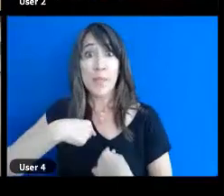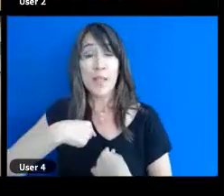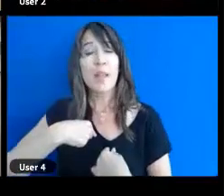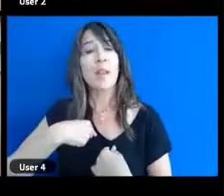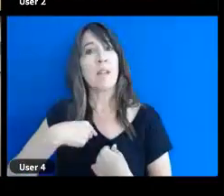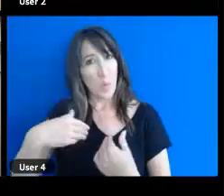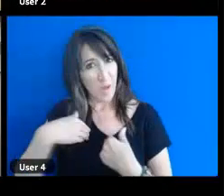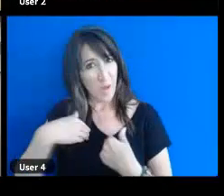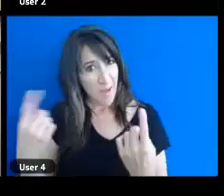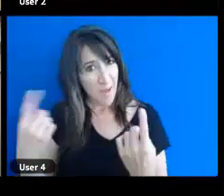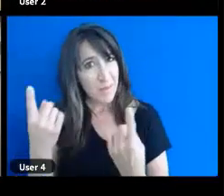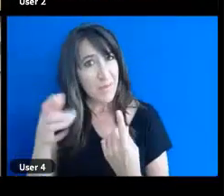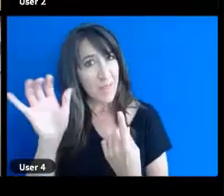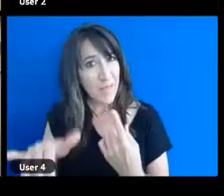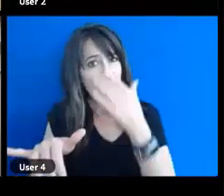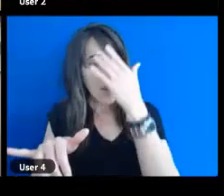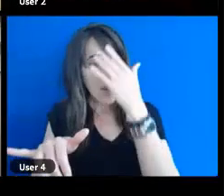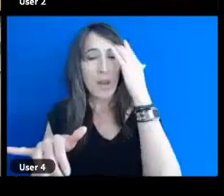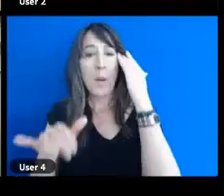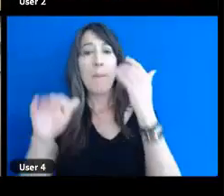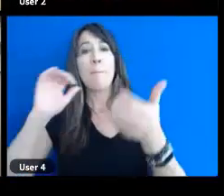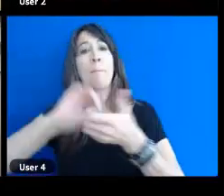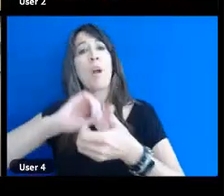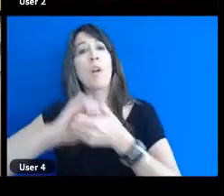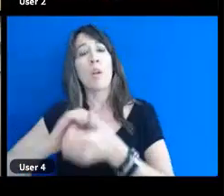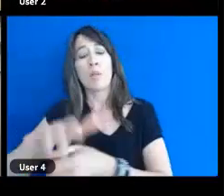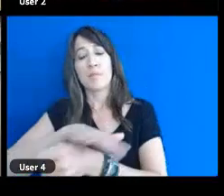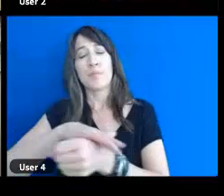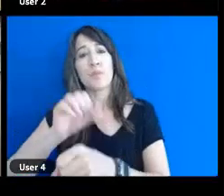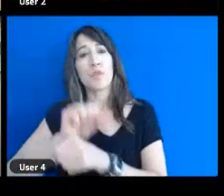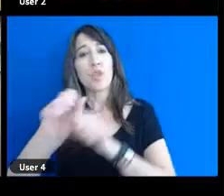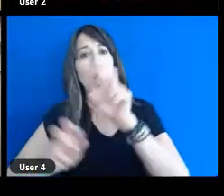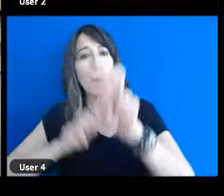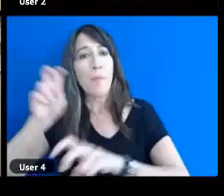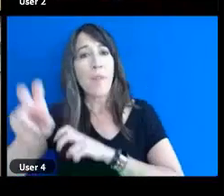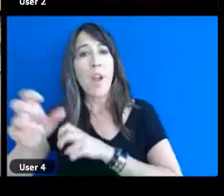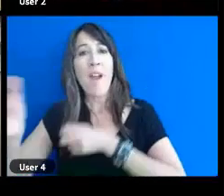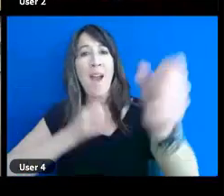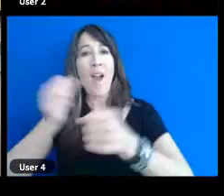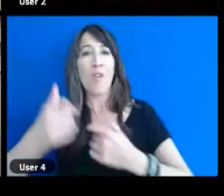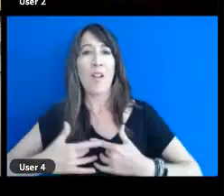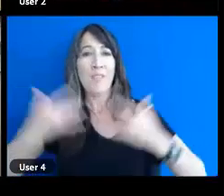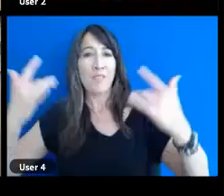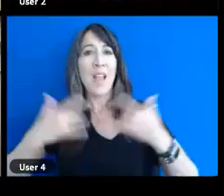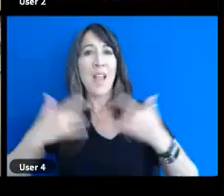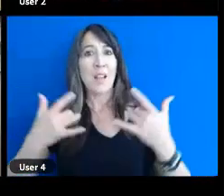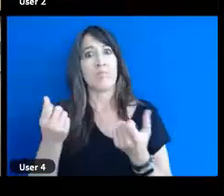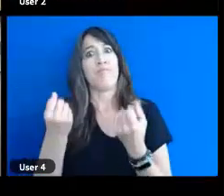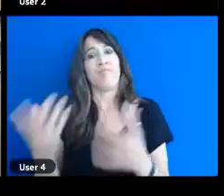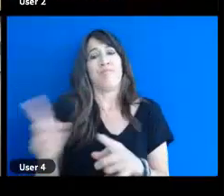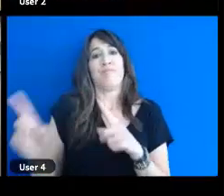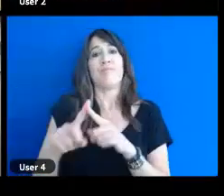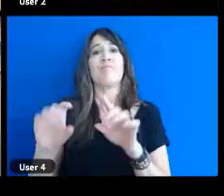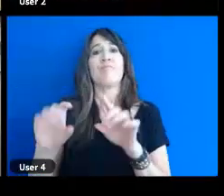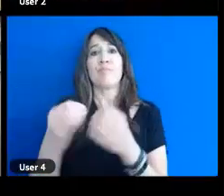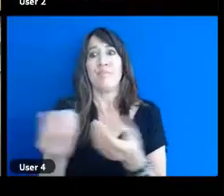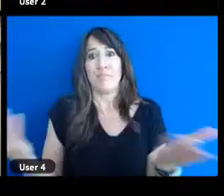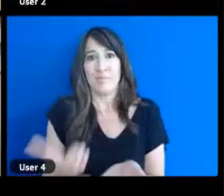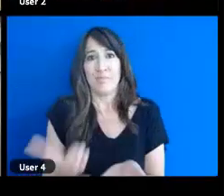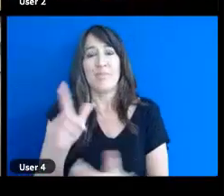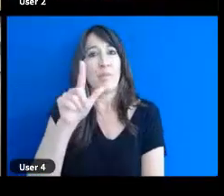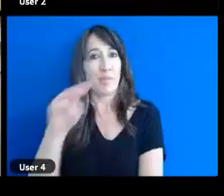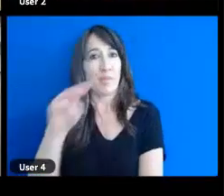people who from diverse backgrounds to apply with your company? Partner in local job fairs and hiring events hosted